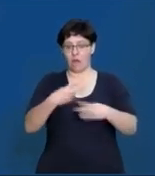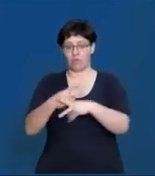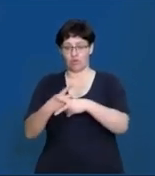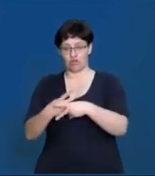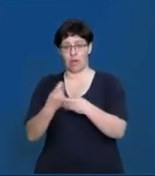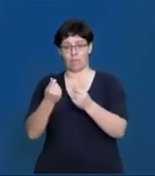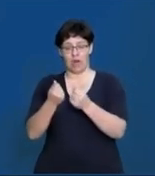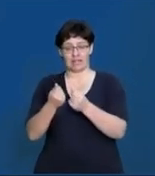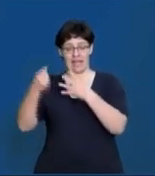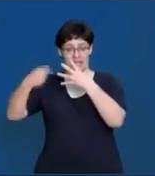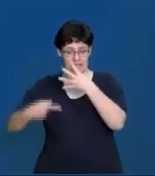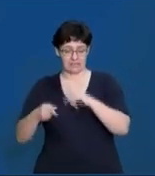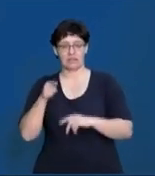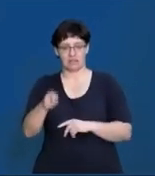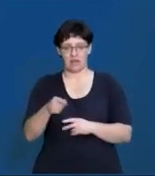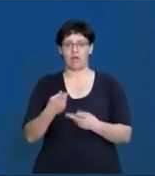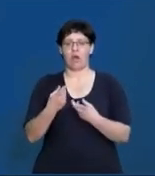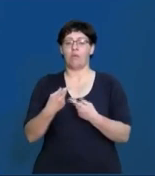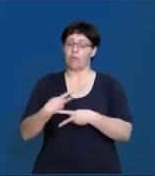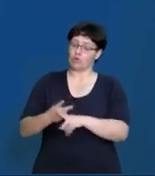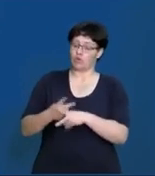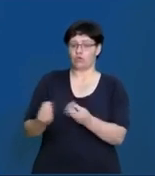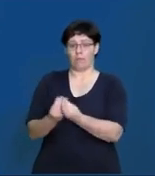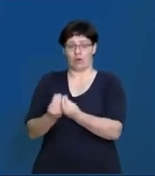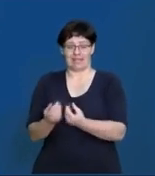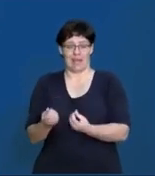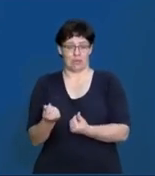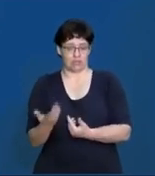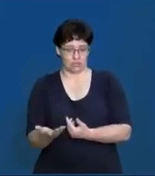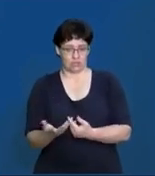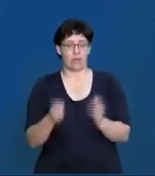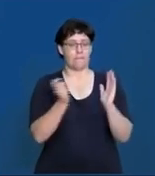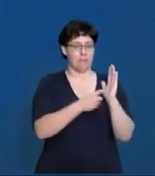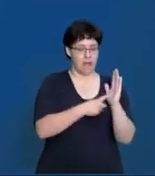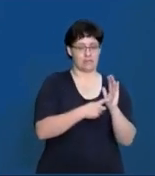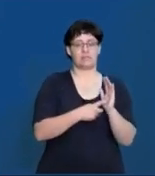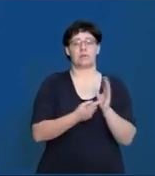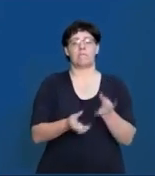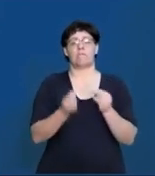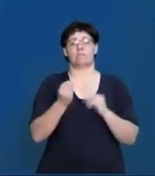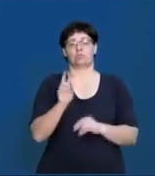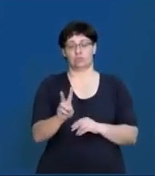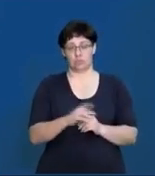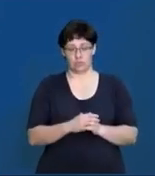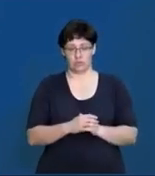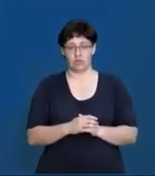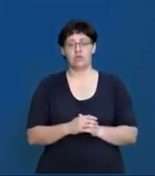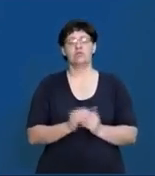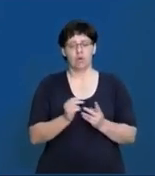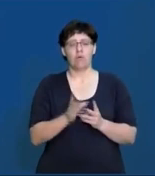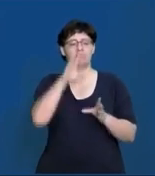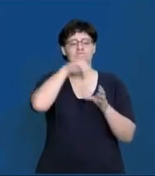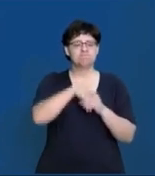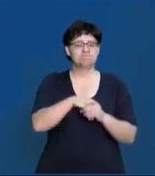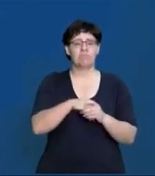cost of living, and then producer price index pertains to the cost of production there. You earn marks, you earn 2